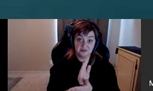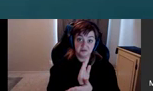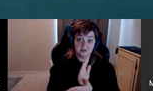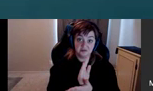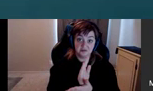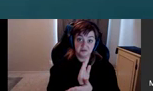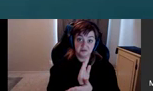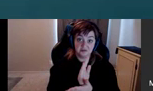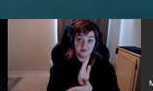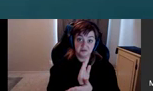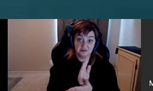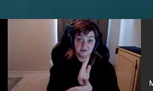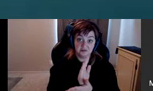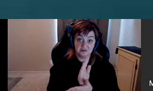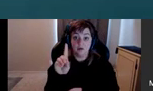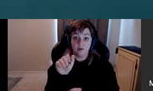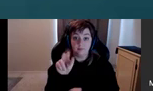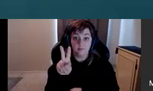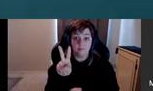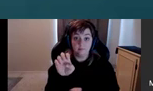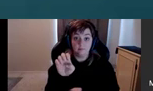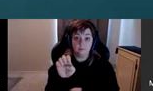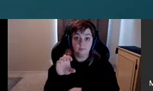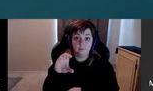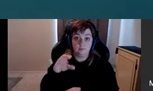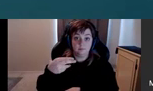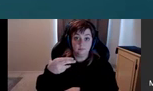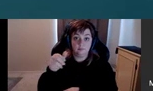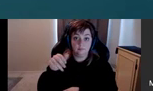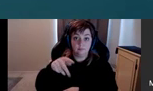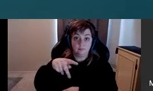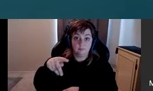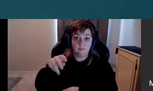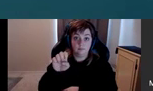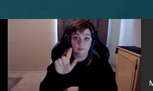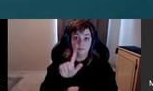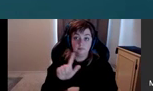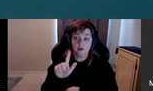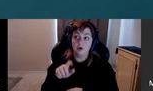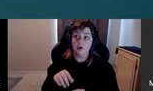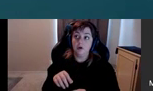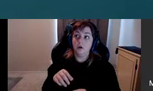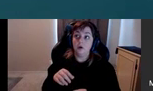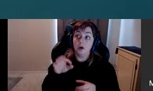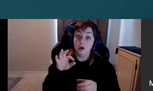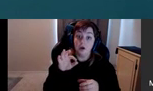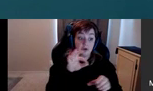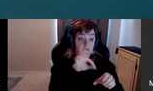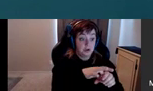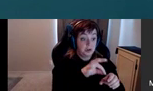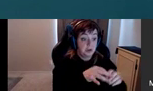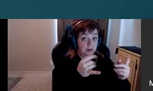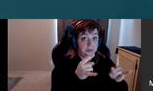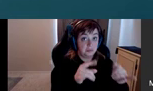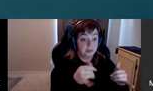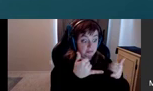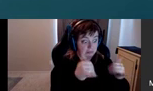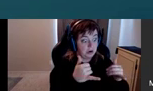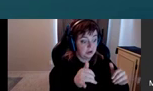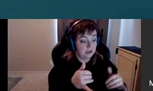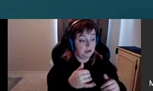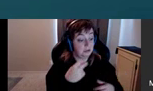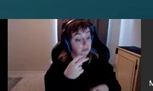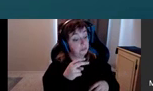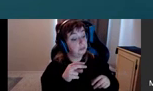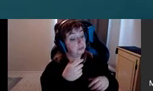Dave Chappelle was watching a election party with his white friends, and the white friends were